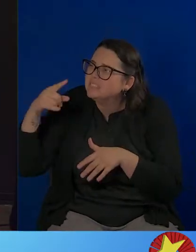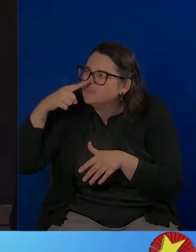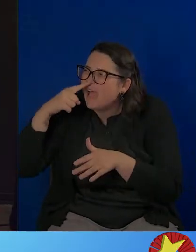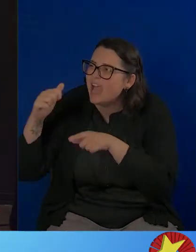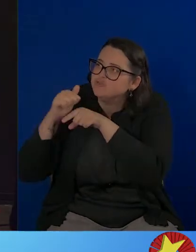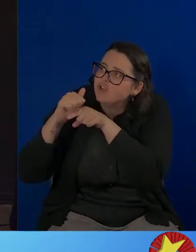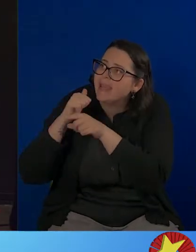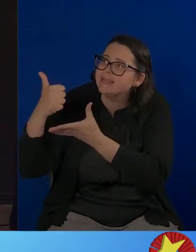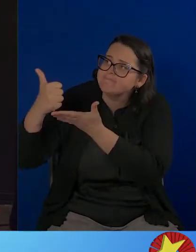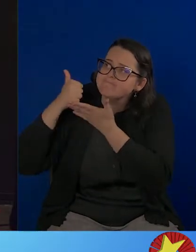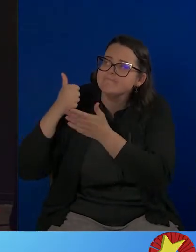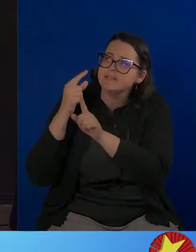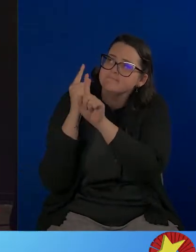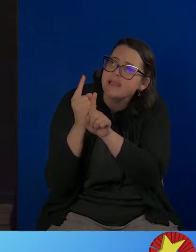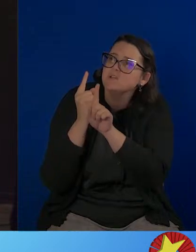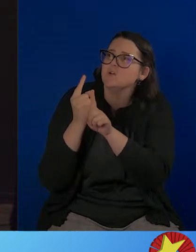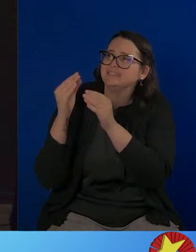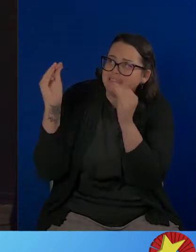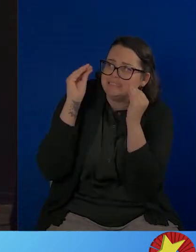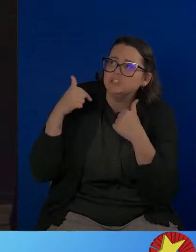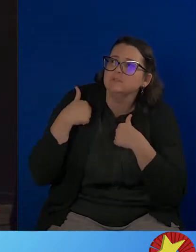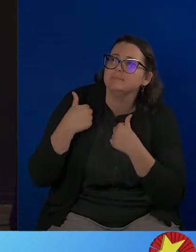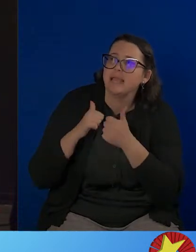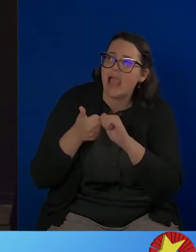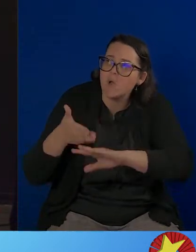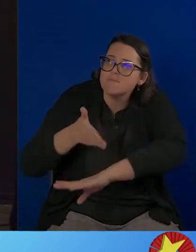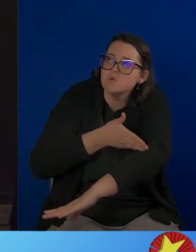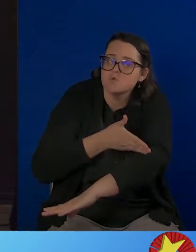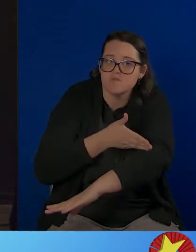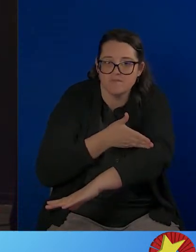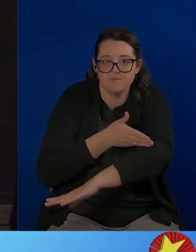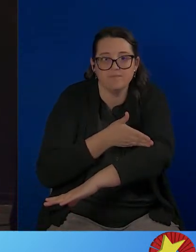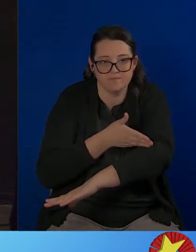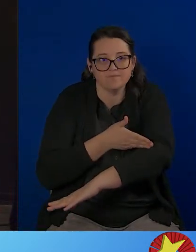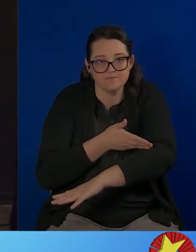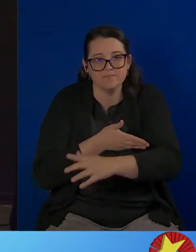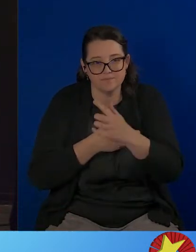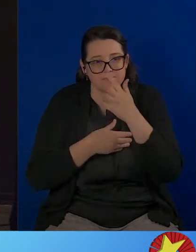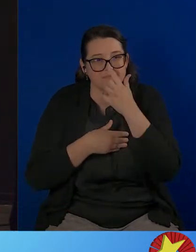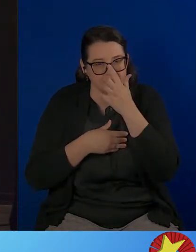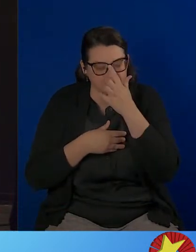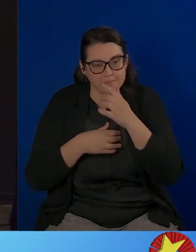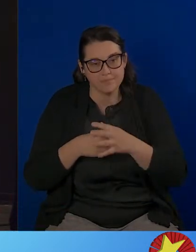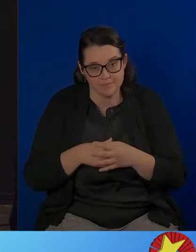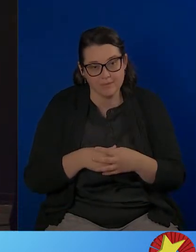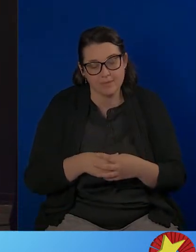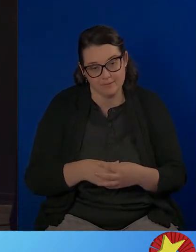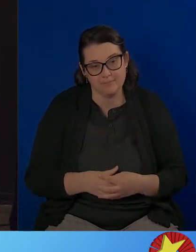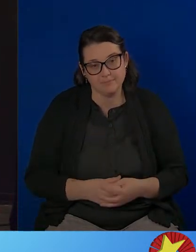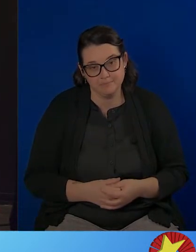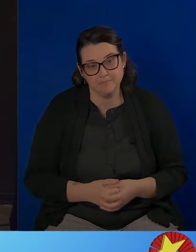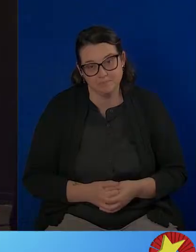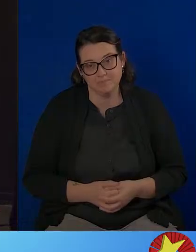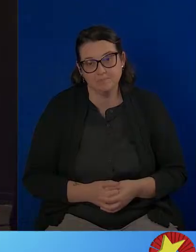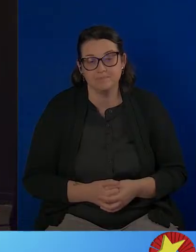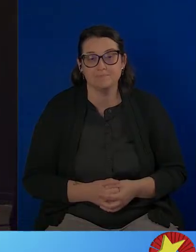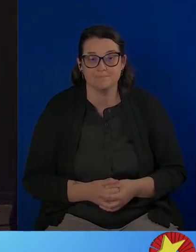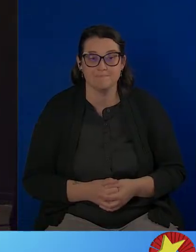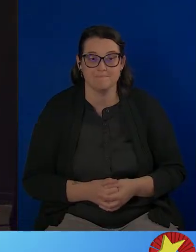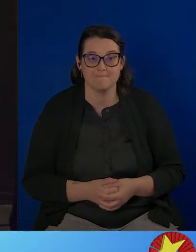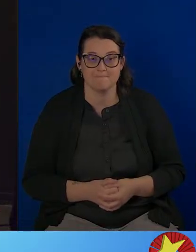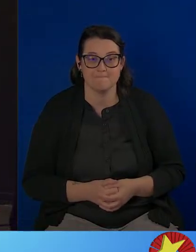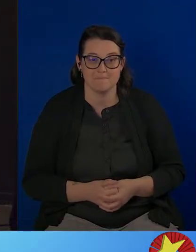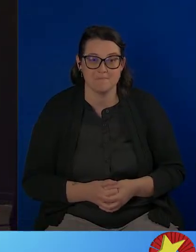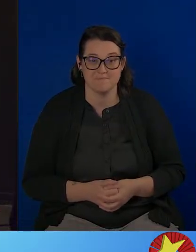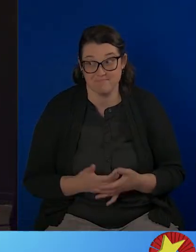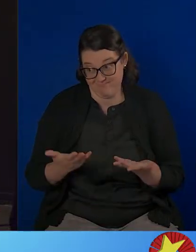instruction, mentorship, a better way to improve their aim.